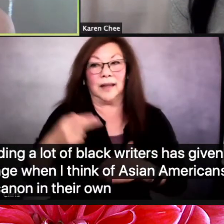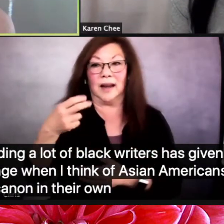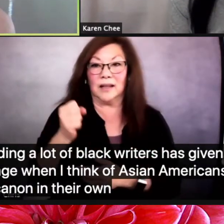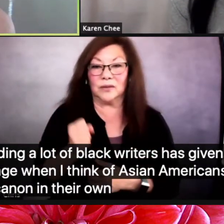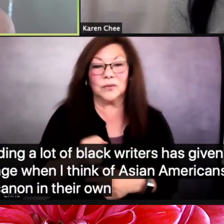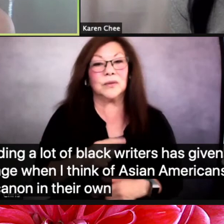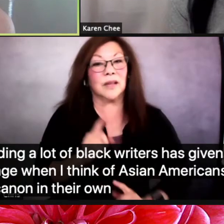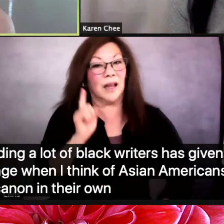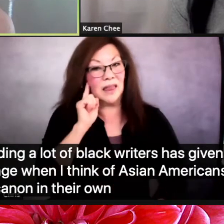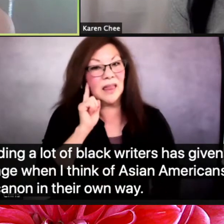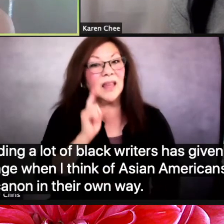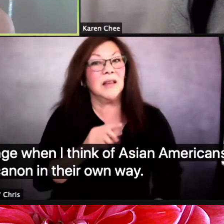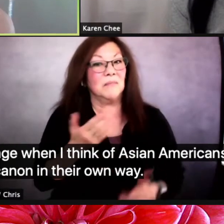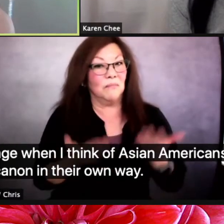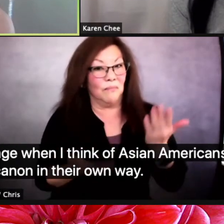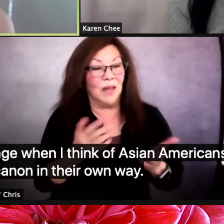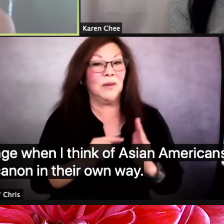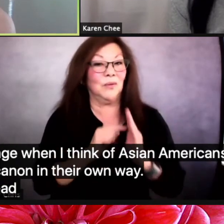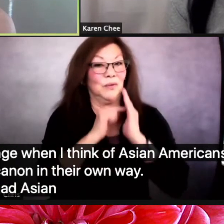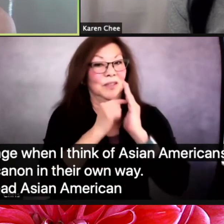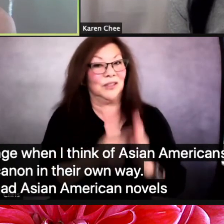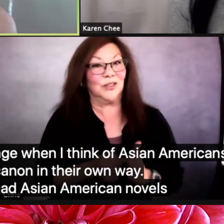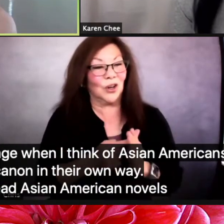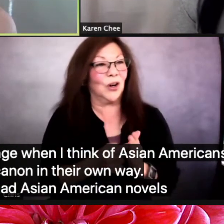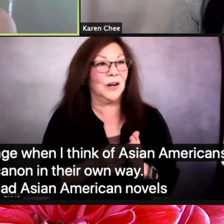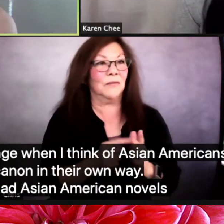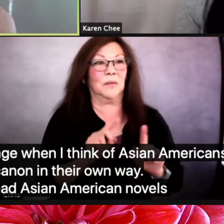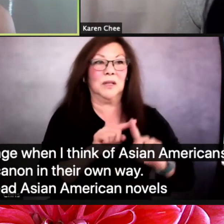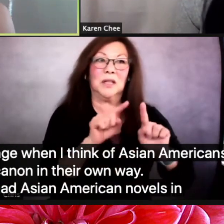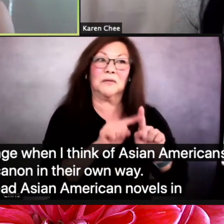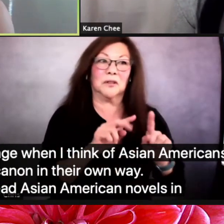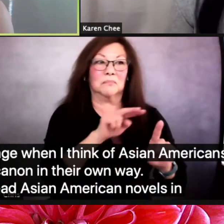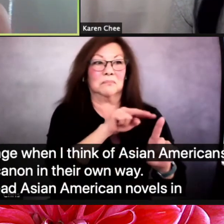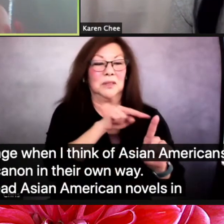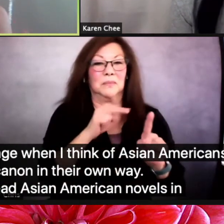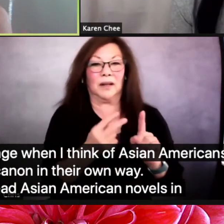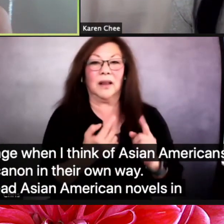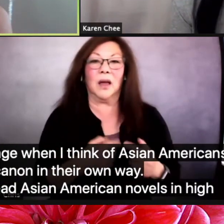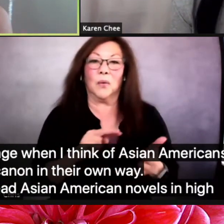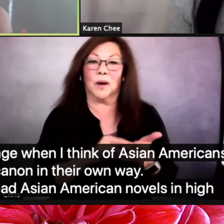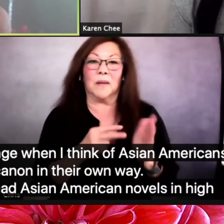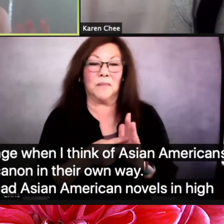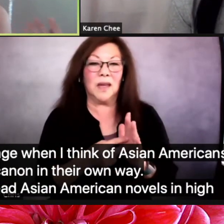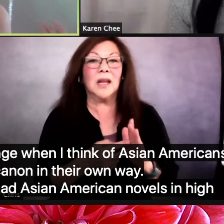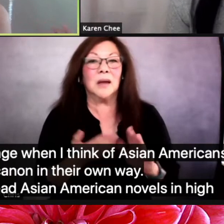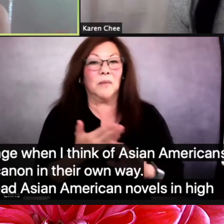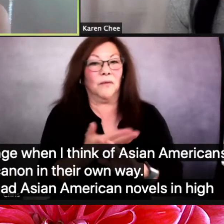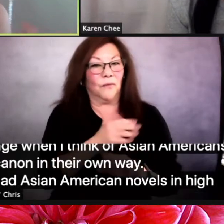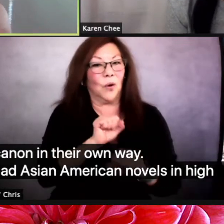think that I could have maybe started from a different place. What I mean by this is, like, before I worked on this